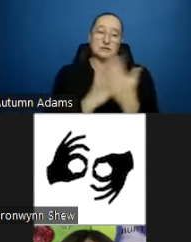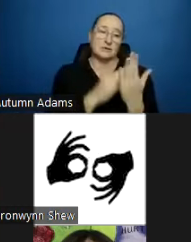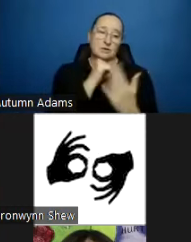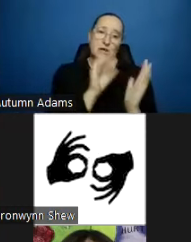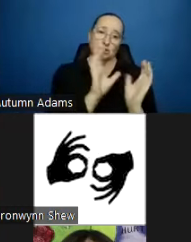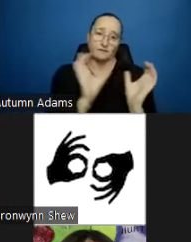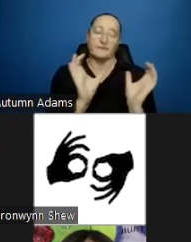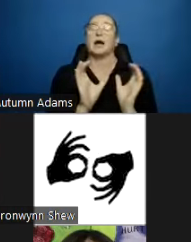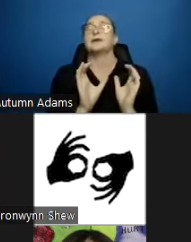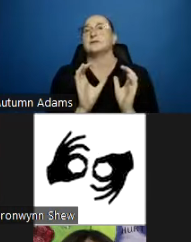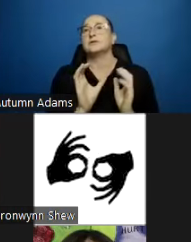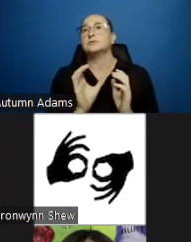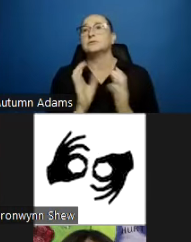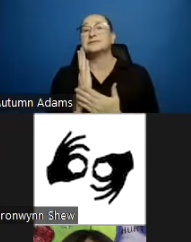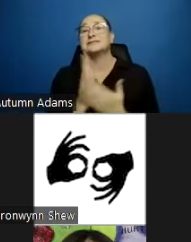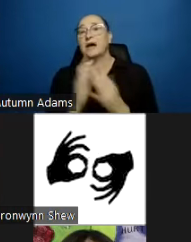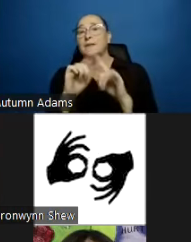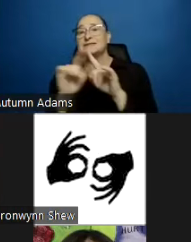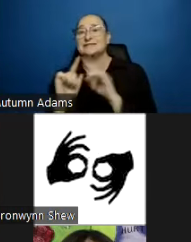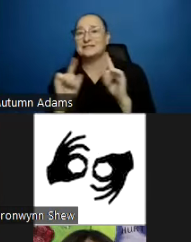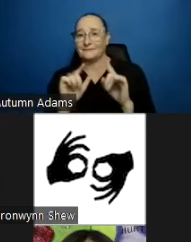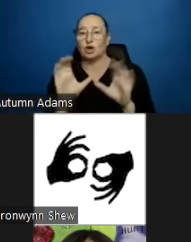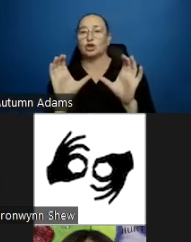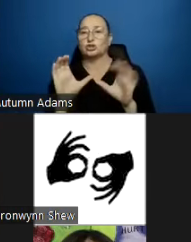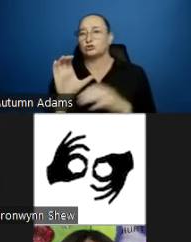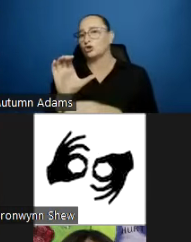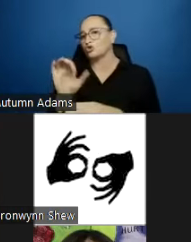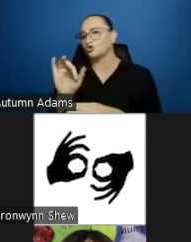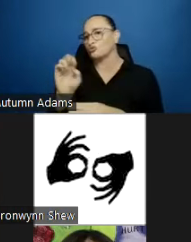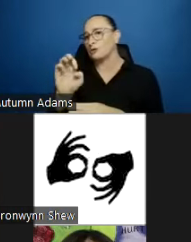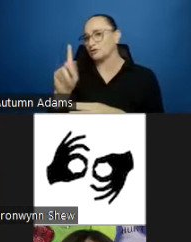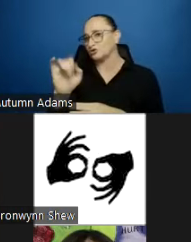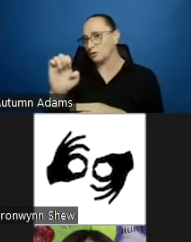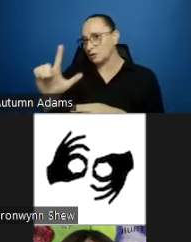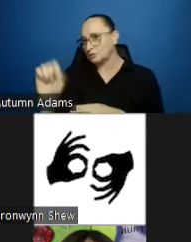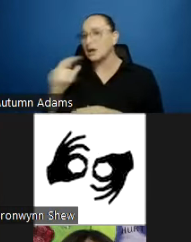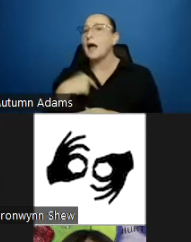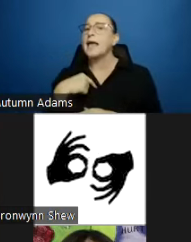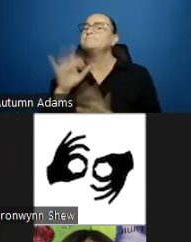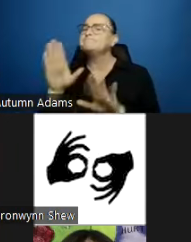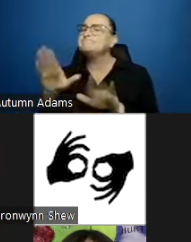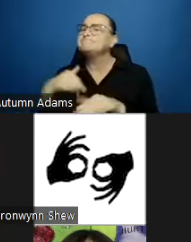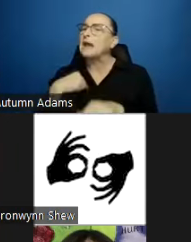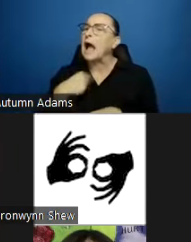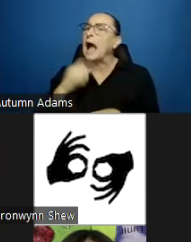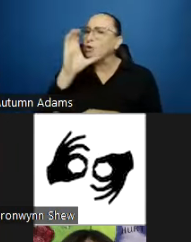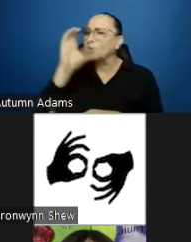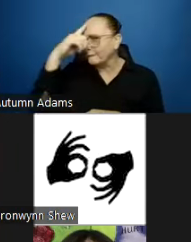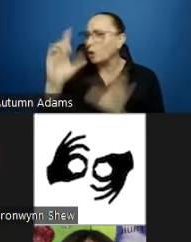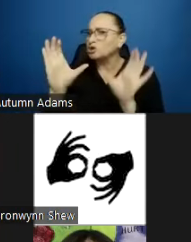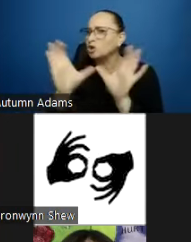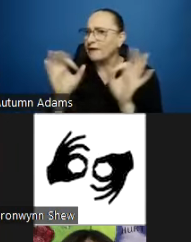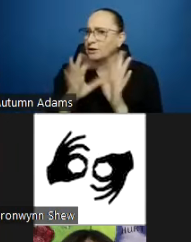certified. Some have different credentials. So just let them know, hey, I'm looking for a certified interpreter for this appointment.